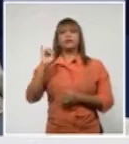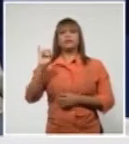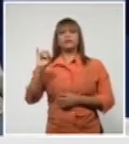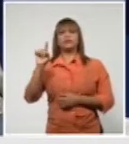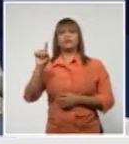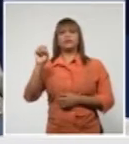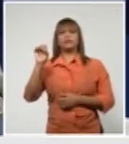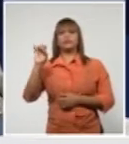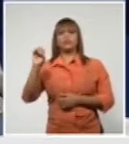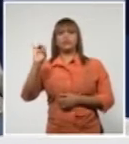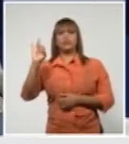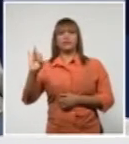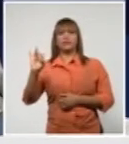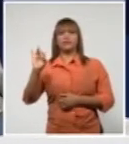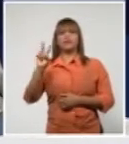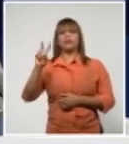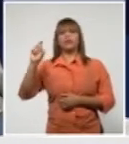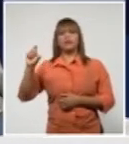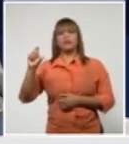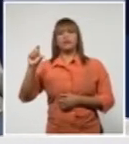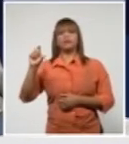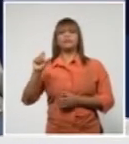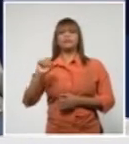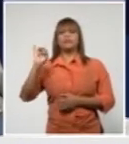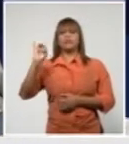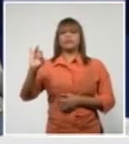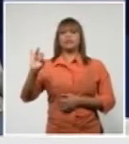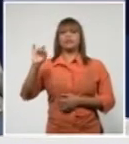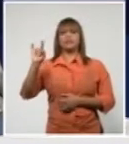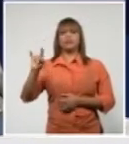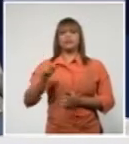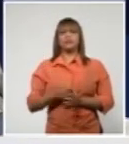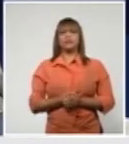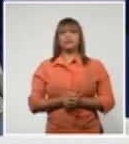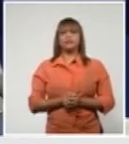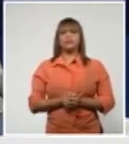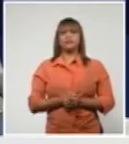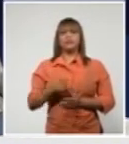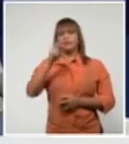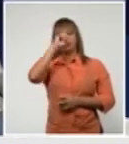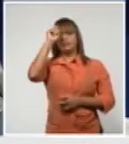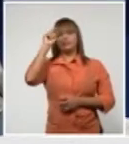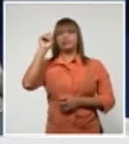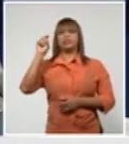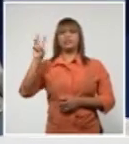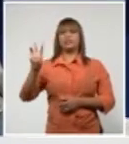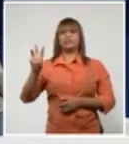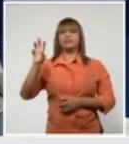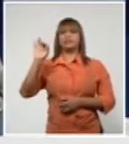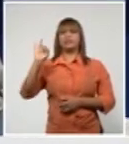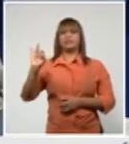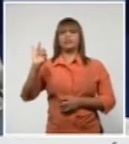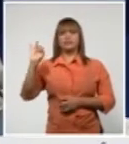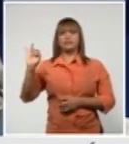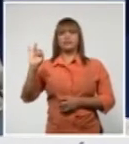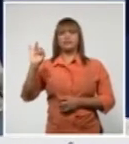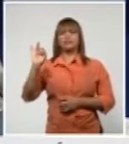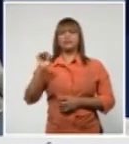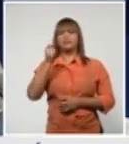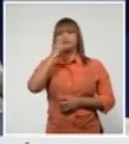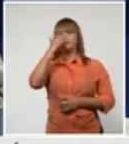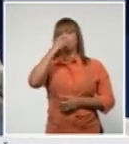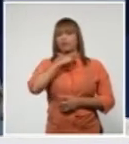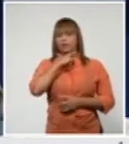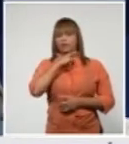so forth from all of the country's territories. Of the 48 positive cases diagnosed